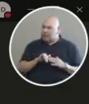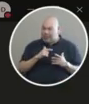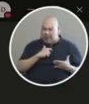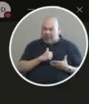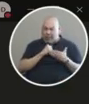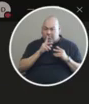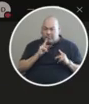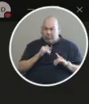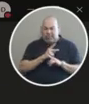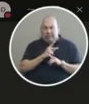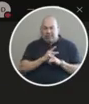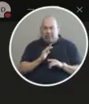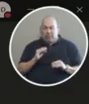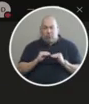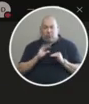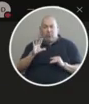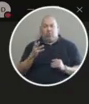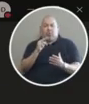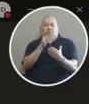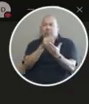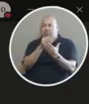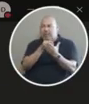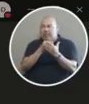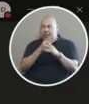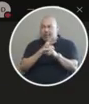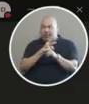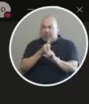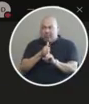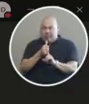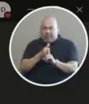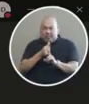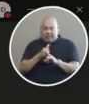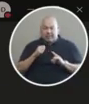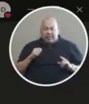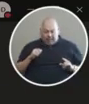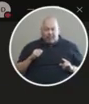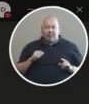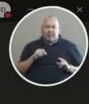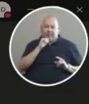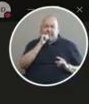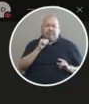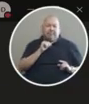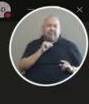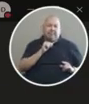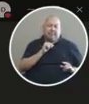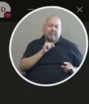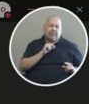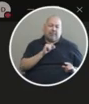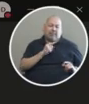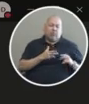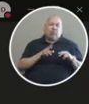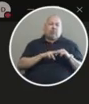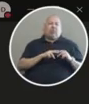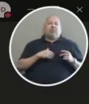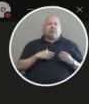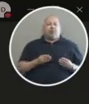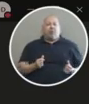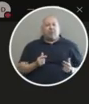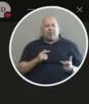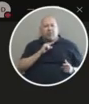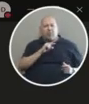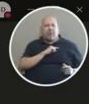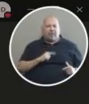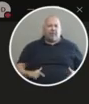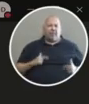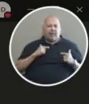help people keep more of their own money so that they could take care of themselves, and that would increase property quality of life. Thank you very much for your